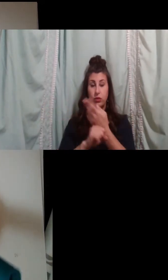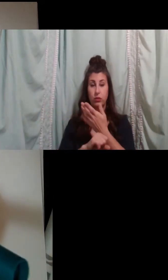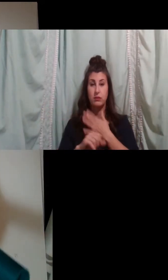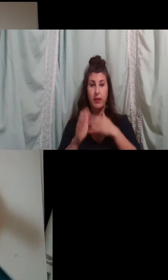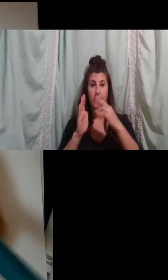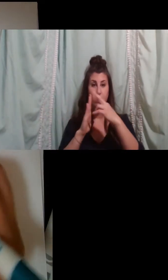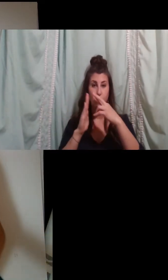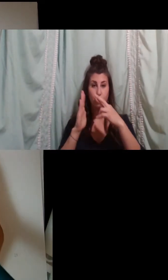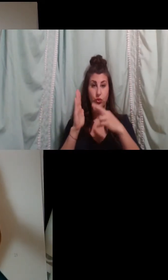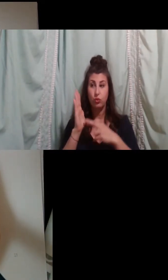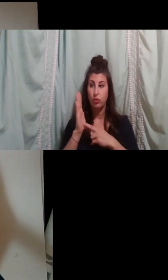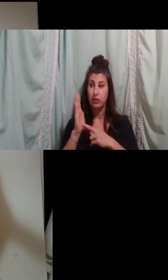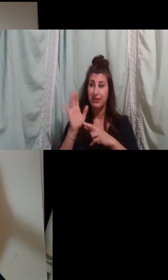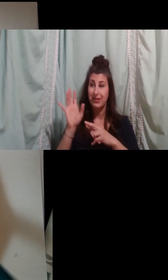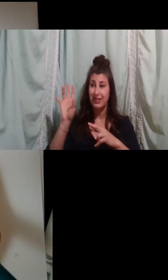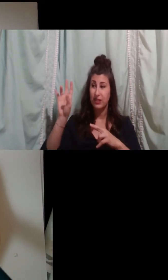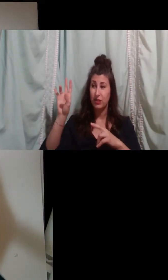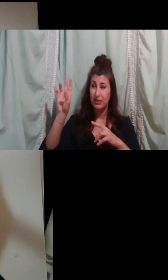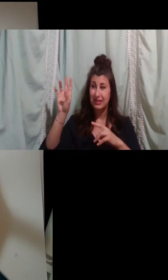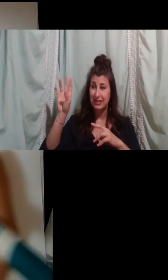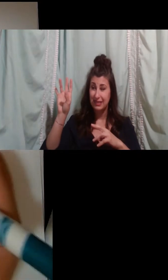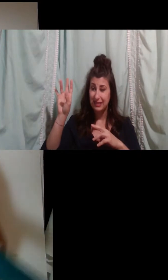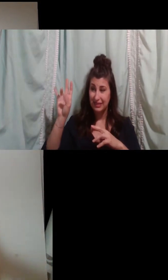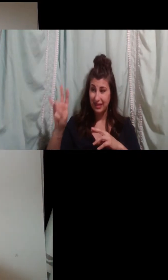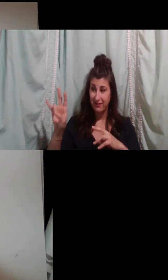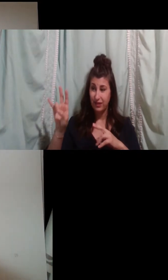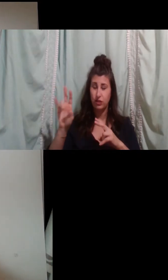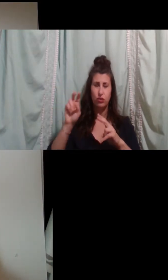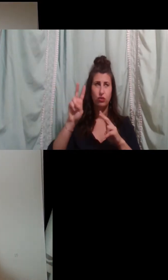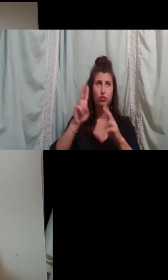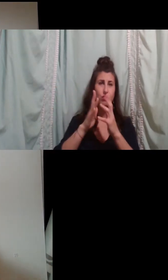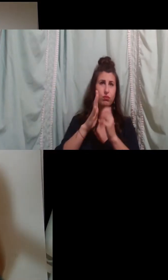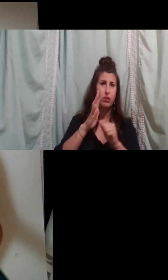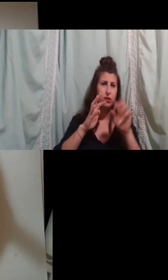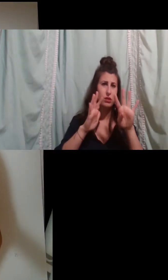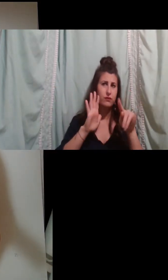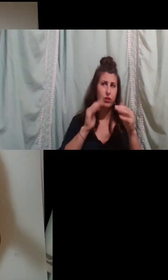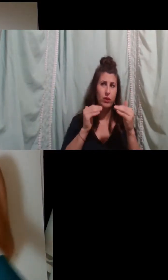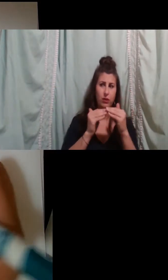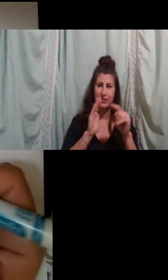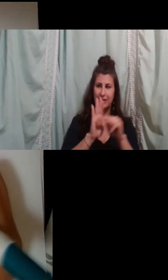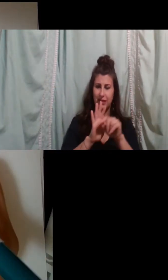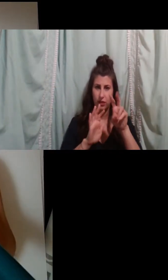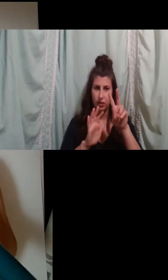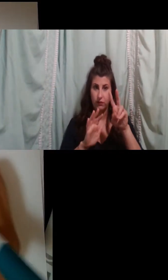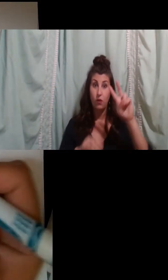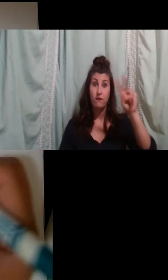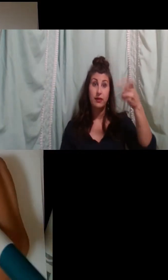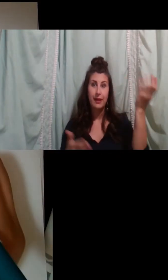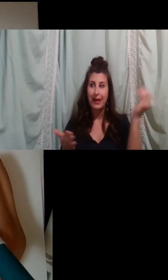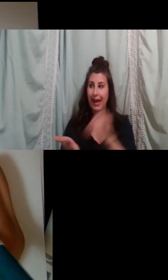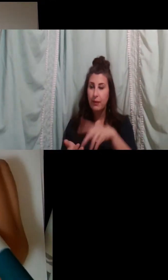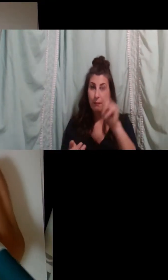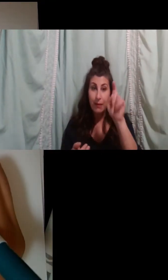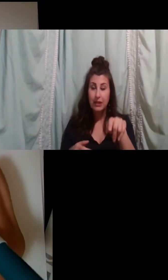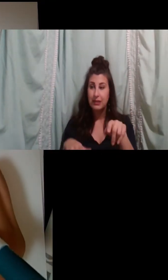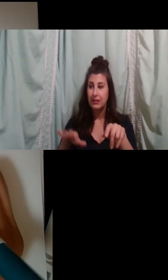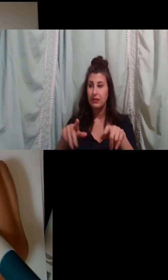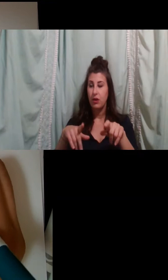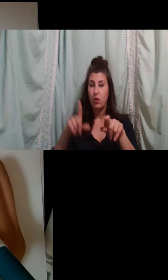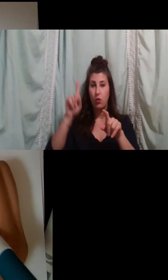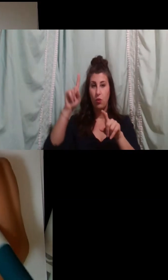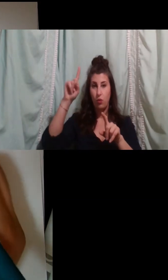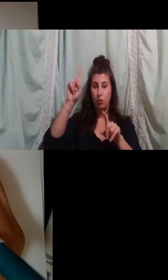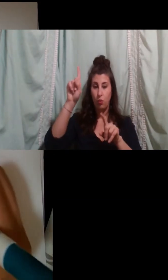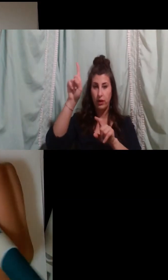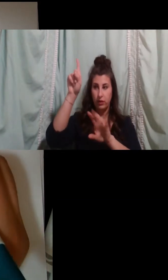I'm going to use my rules. So that's 7, and 2 minus 4 is negative 2. Ooh, I'm going to have to flip again.